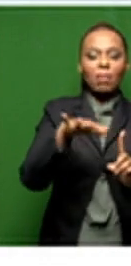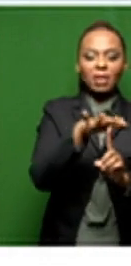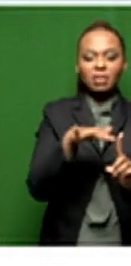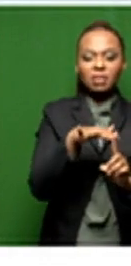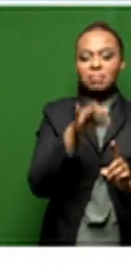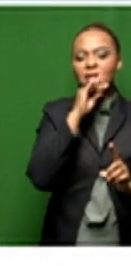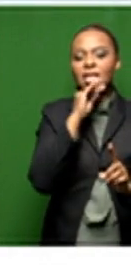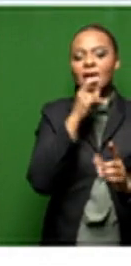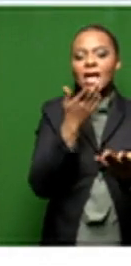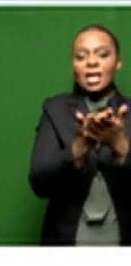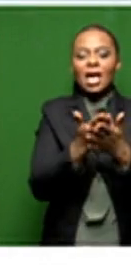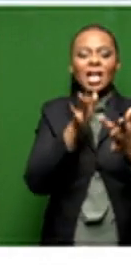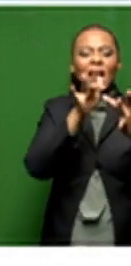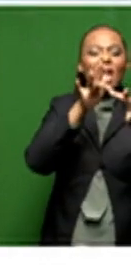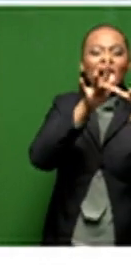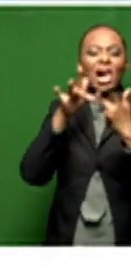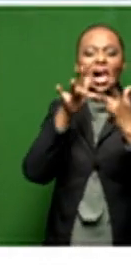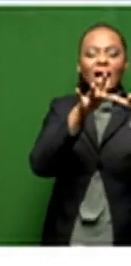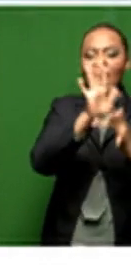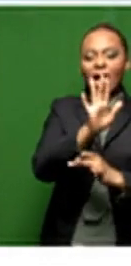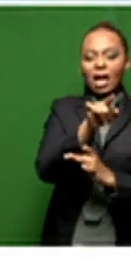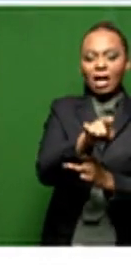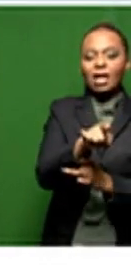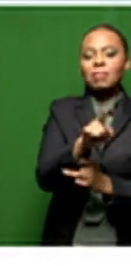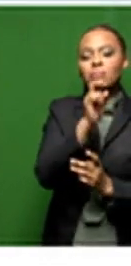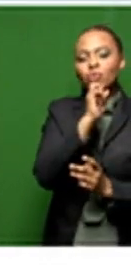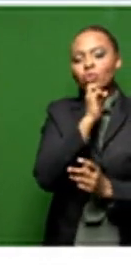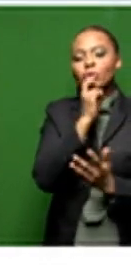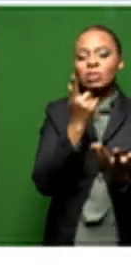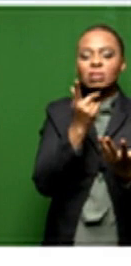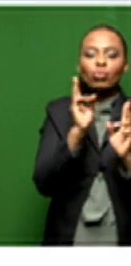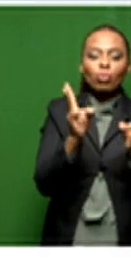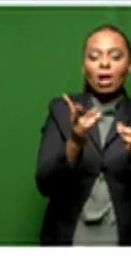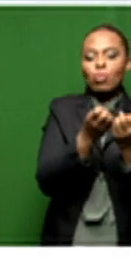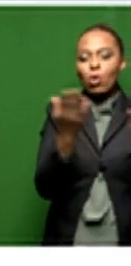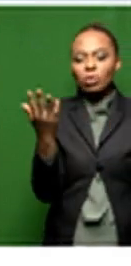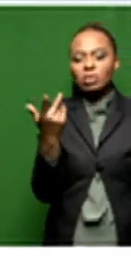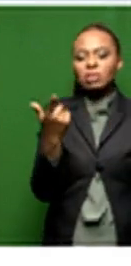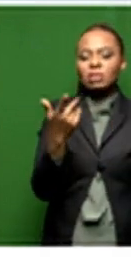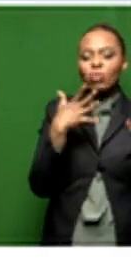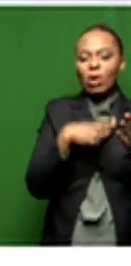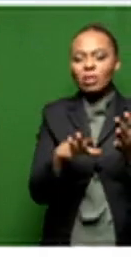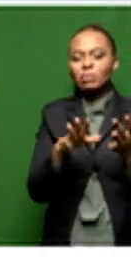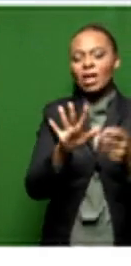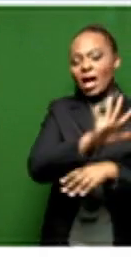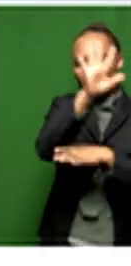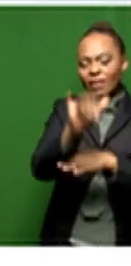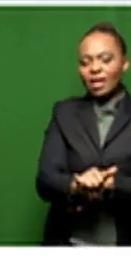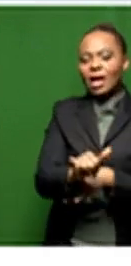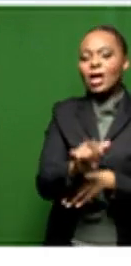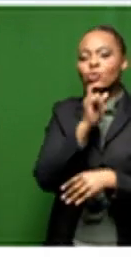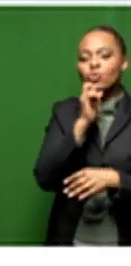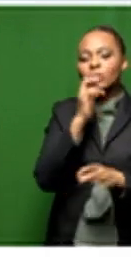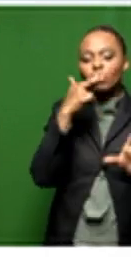mean, typically mines out there, if you look at, they require a lot of fueling. A lot of depots out there in Africa that require